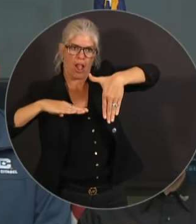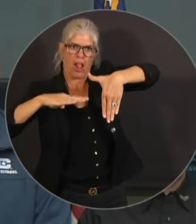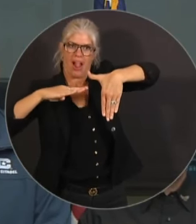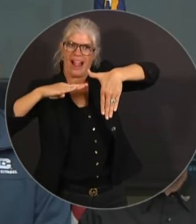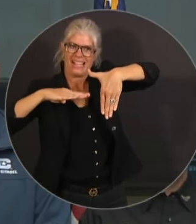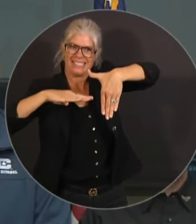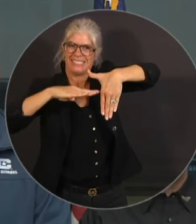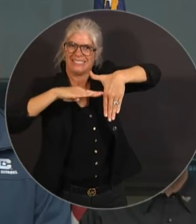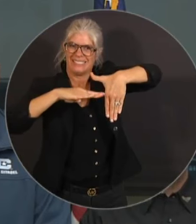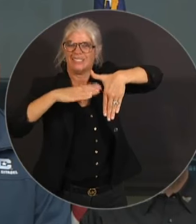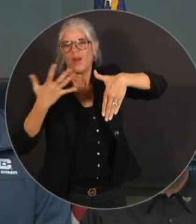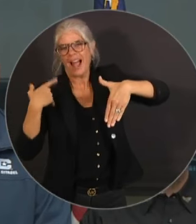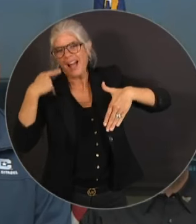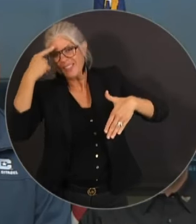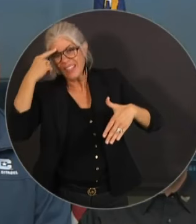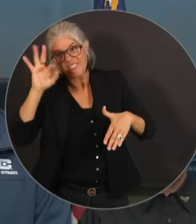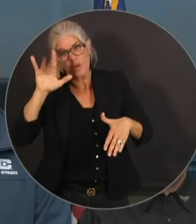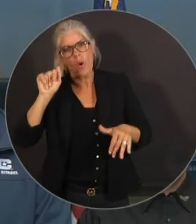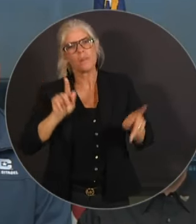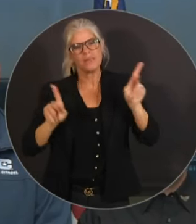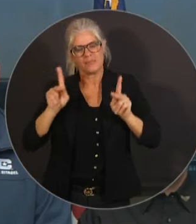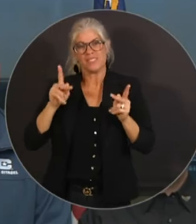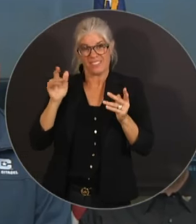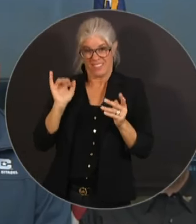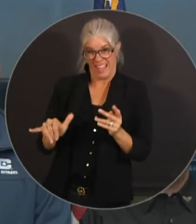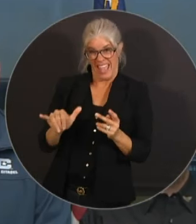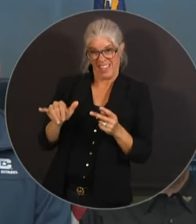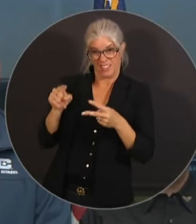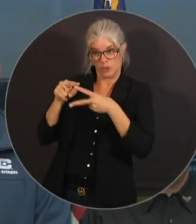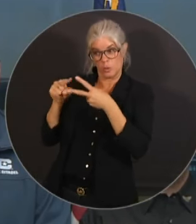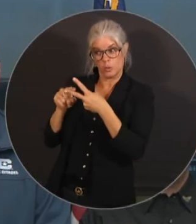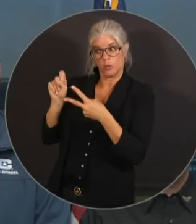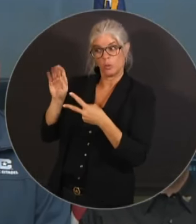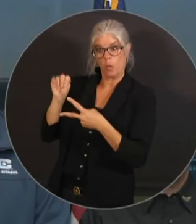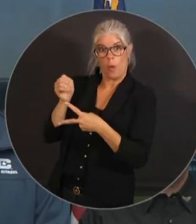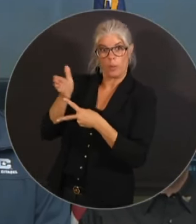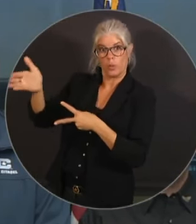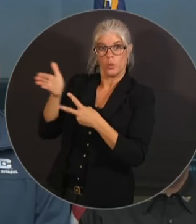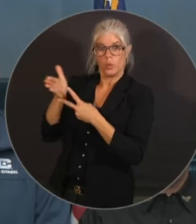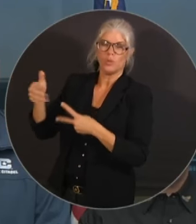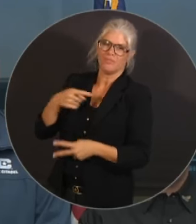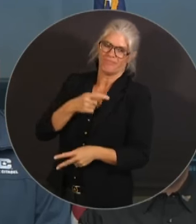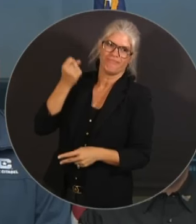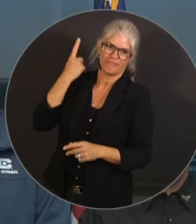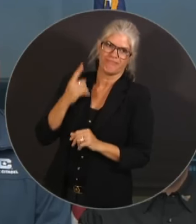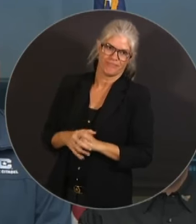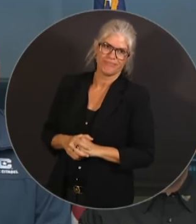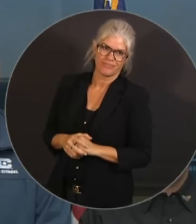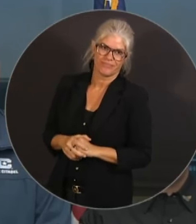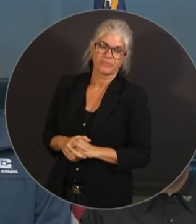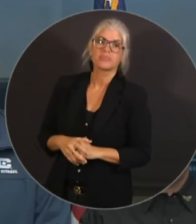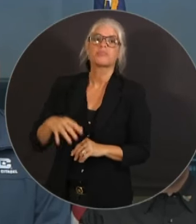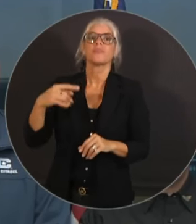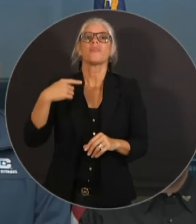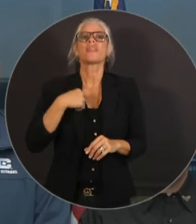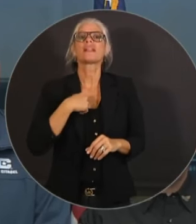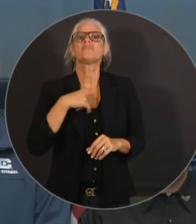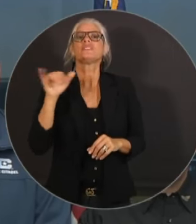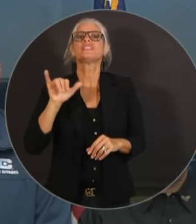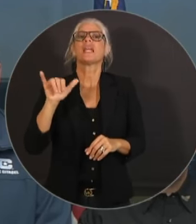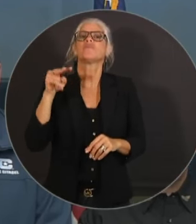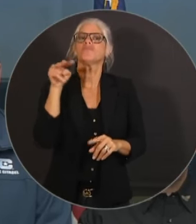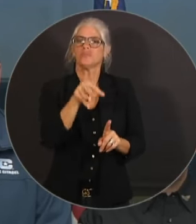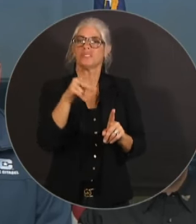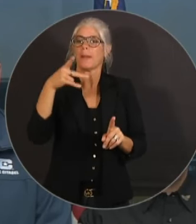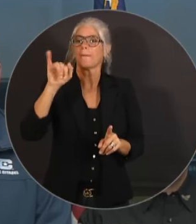So I think Floridians, between those two, they kind of get it. Now, I'm also just looking at Pinellas County,